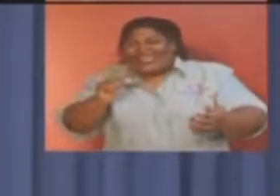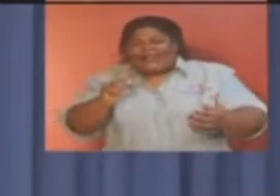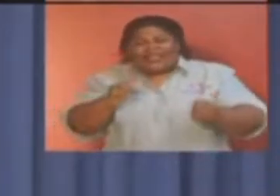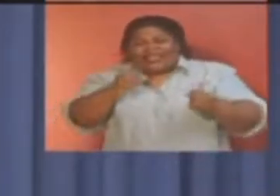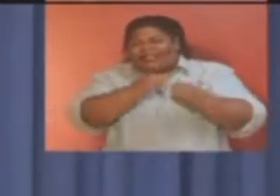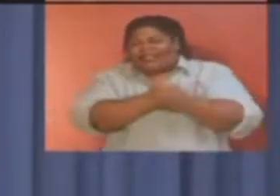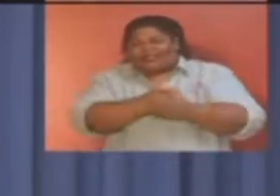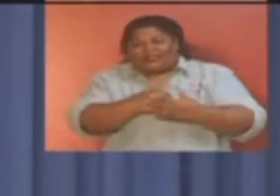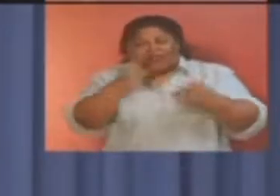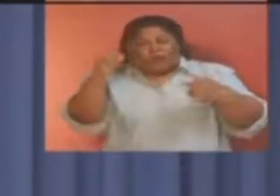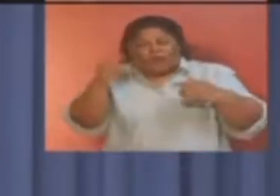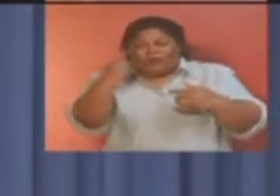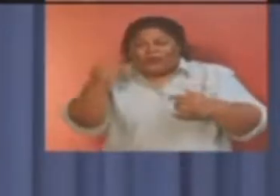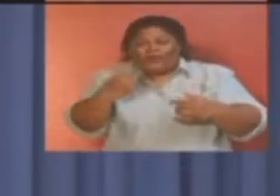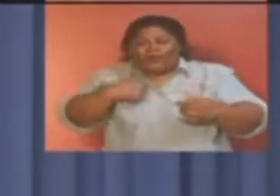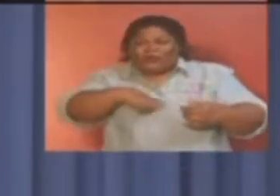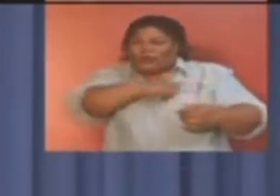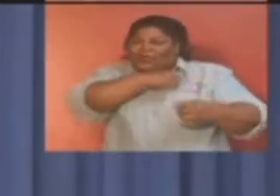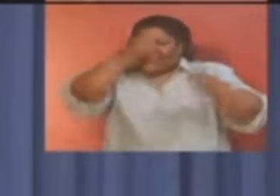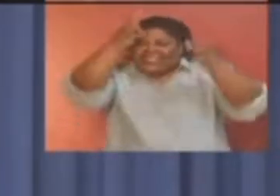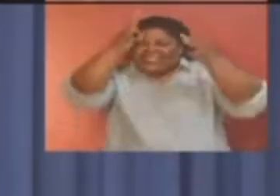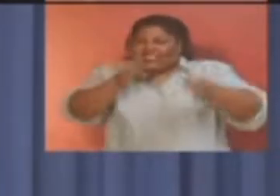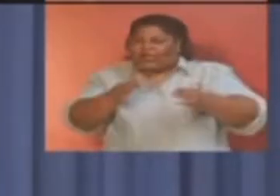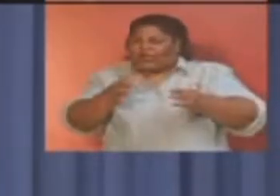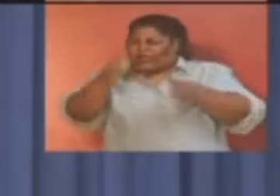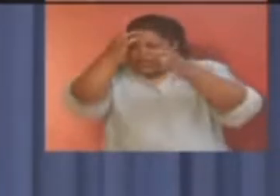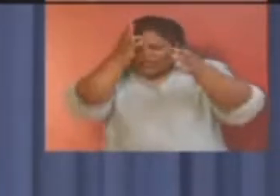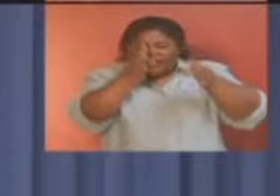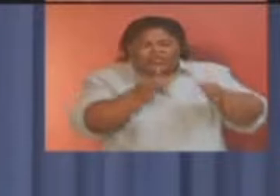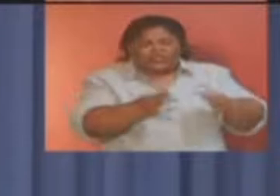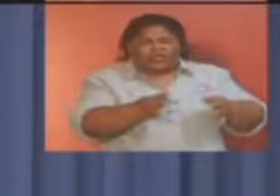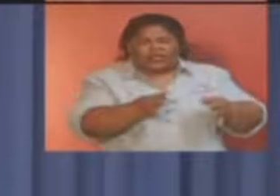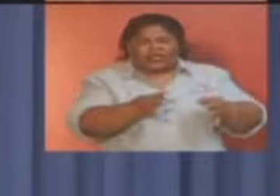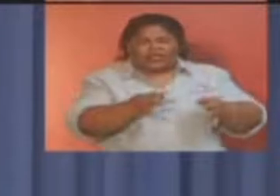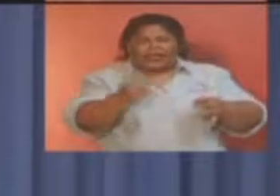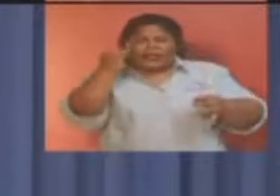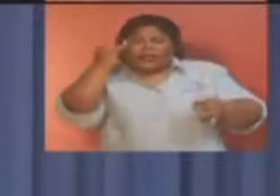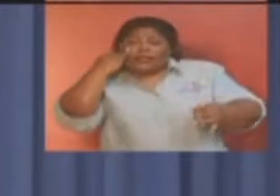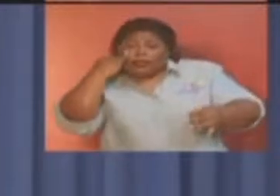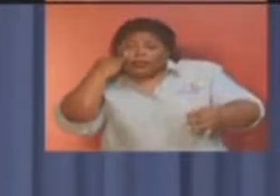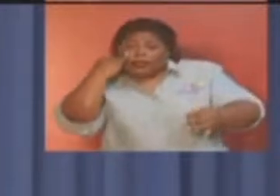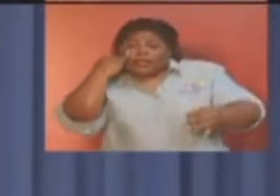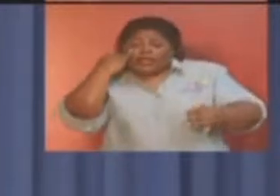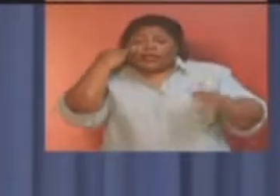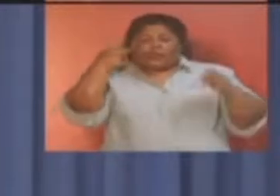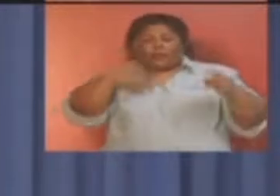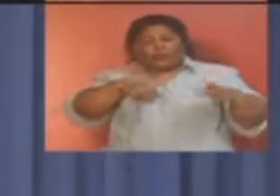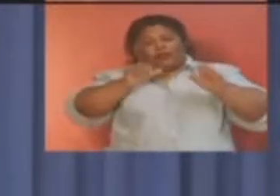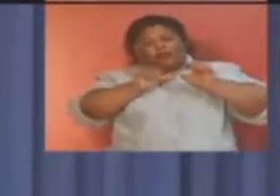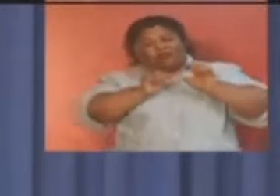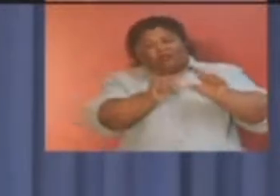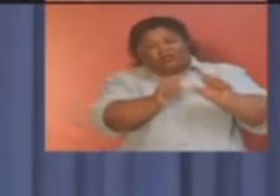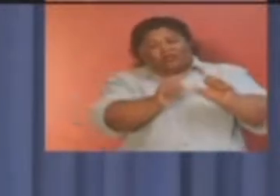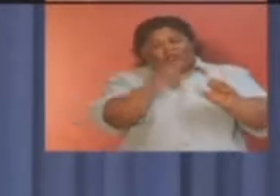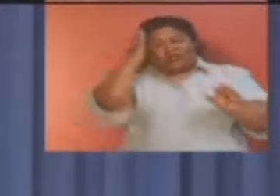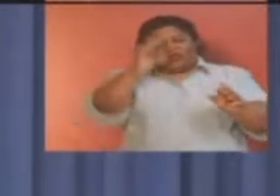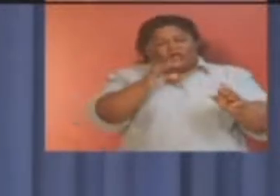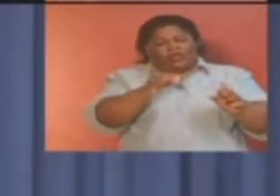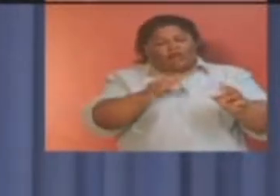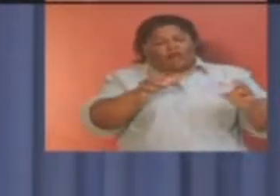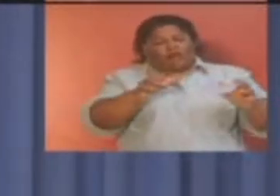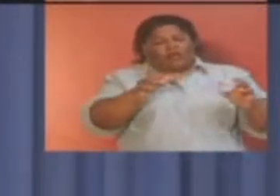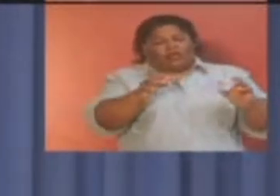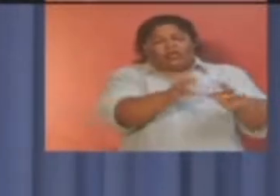this package of decisions, if followed, will cause us to be in a certain kind of